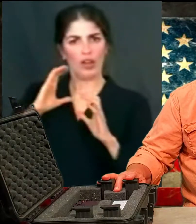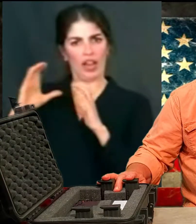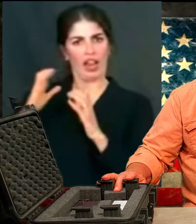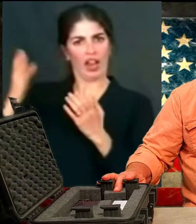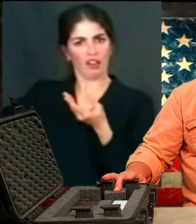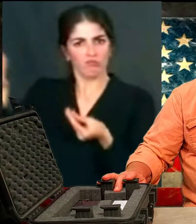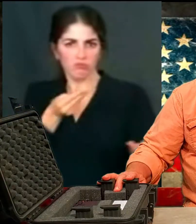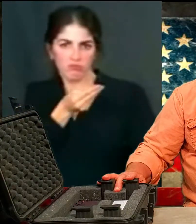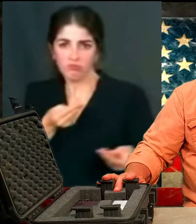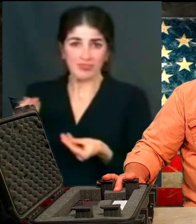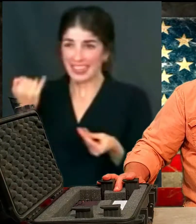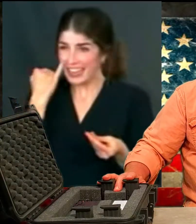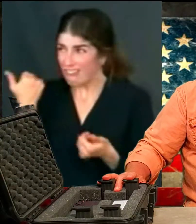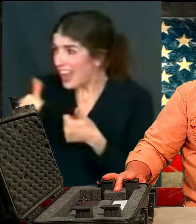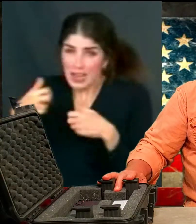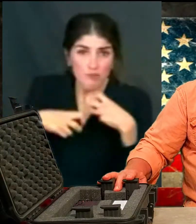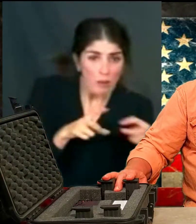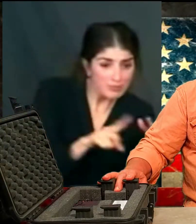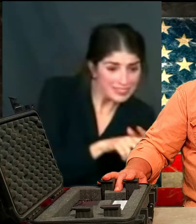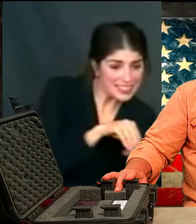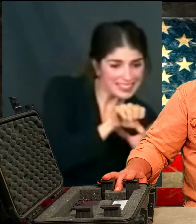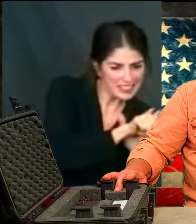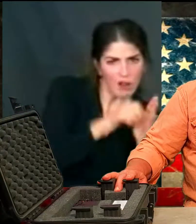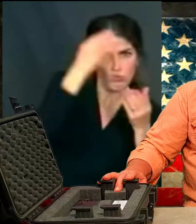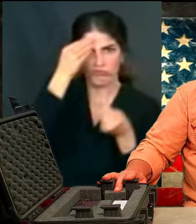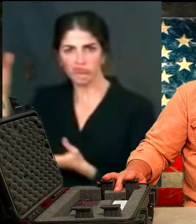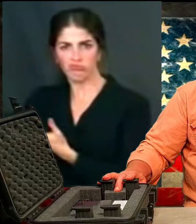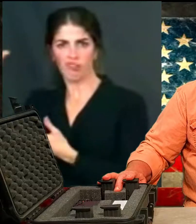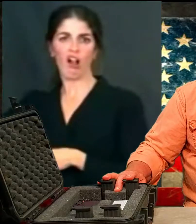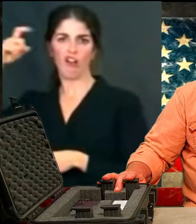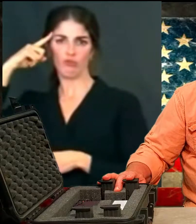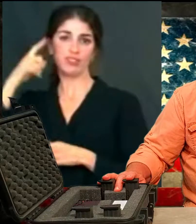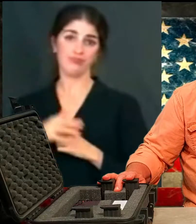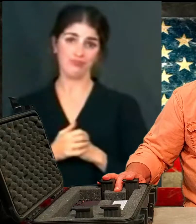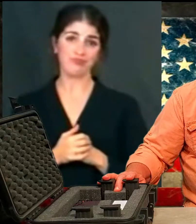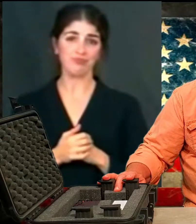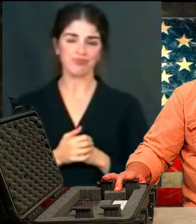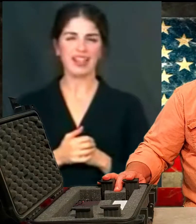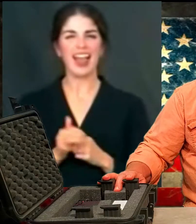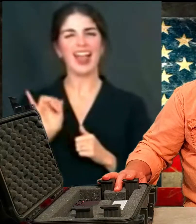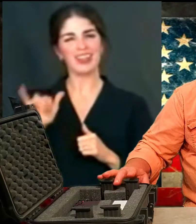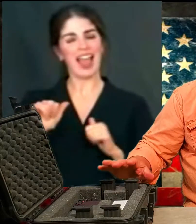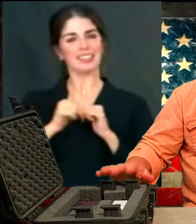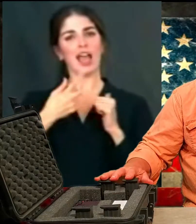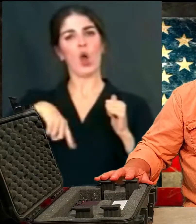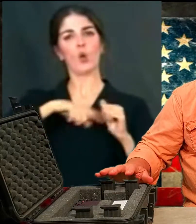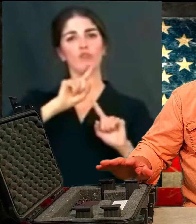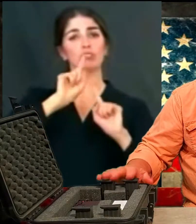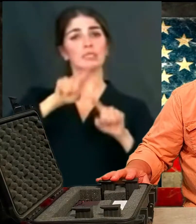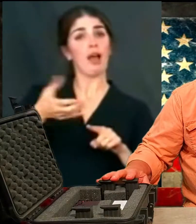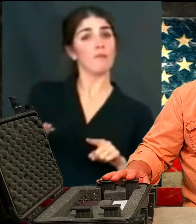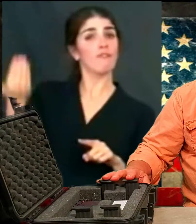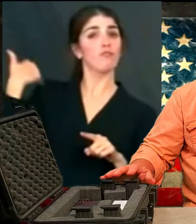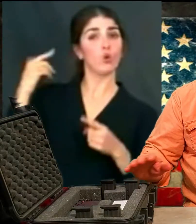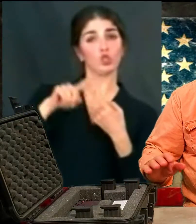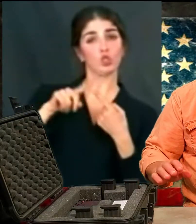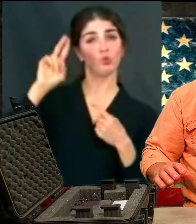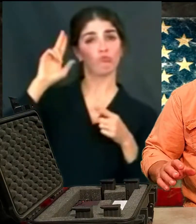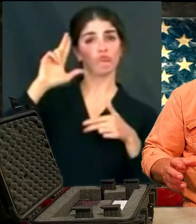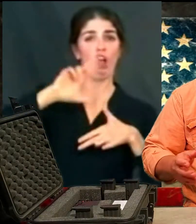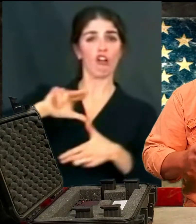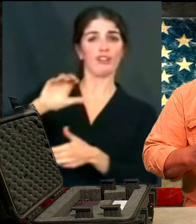loaded for at least a month. So it'll be interesting to